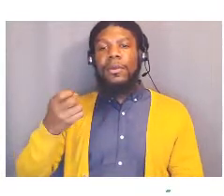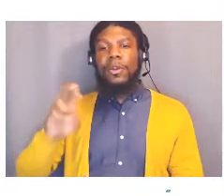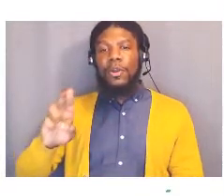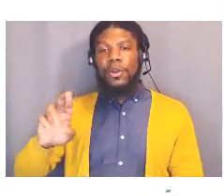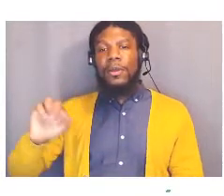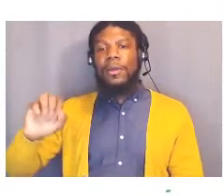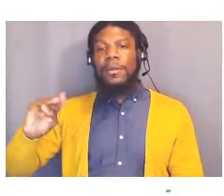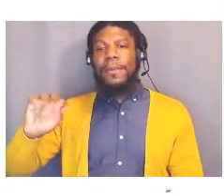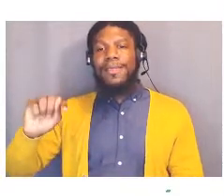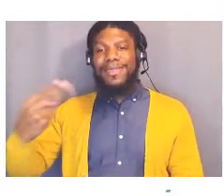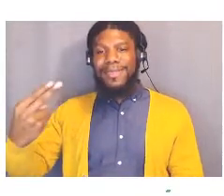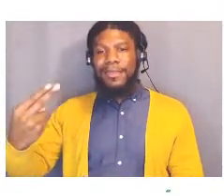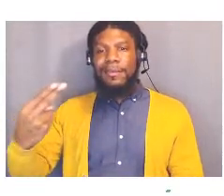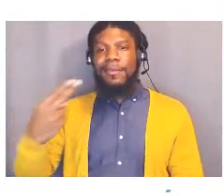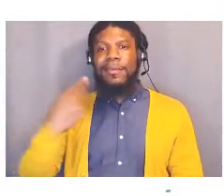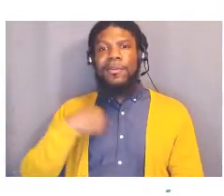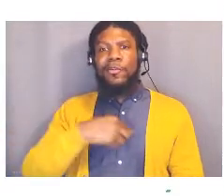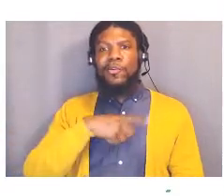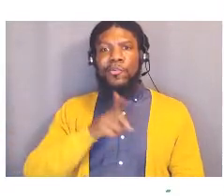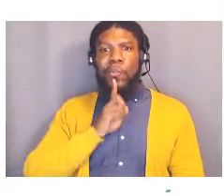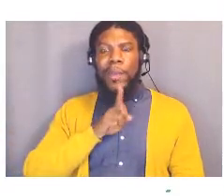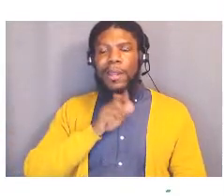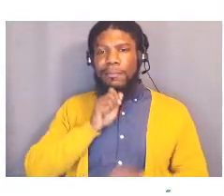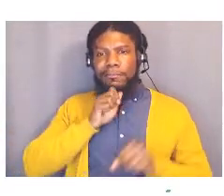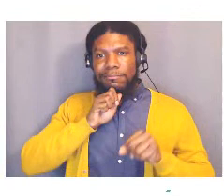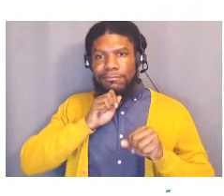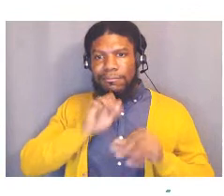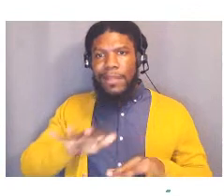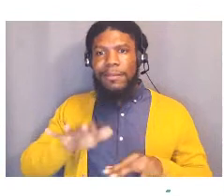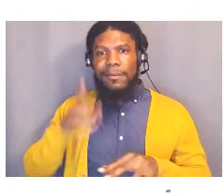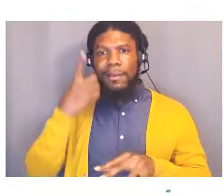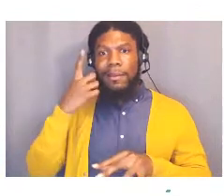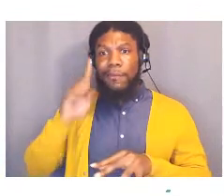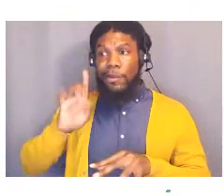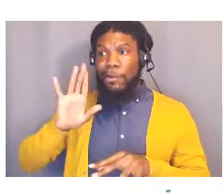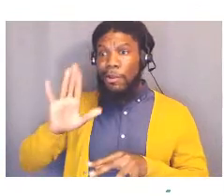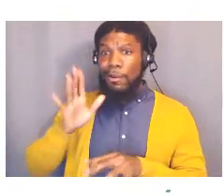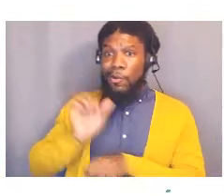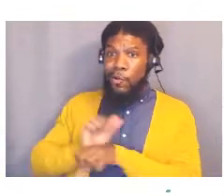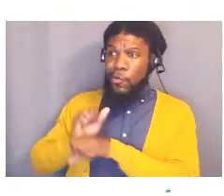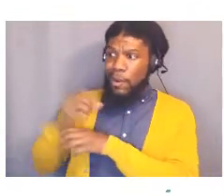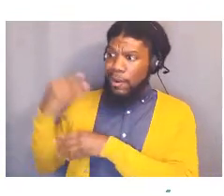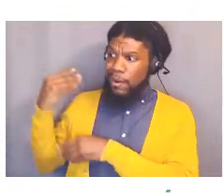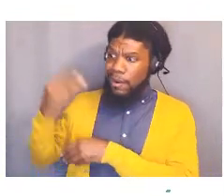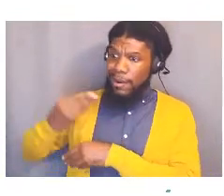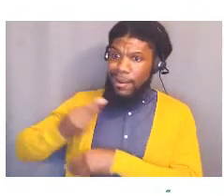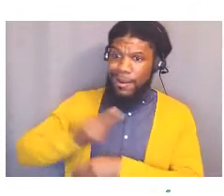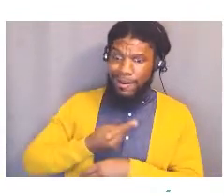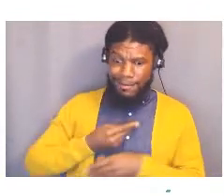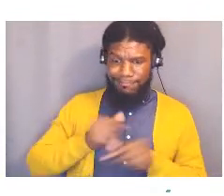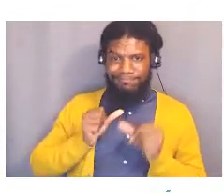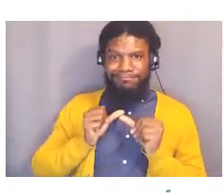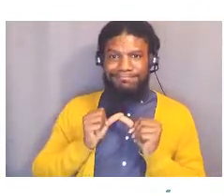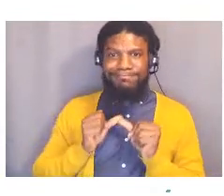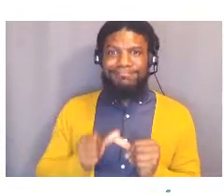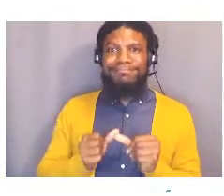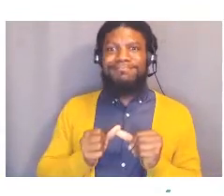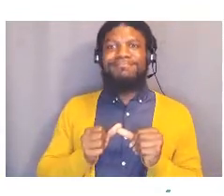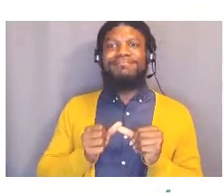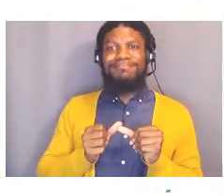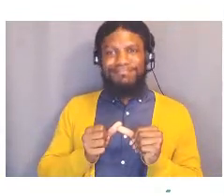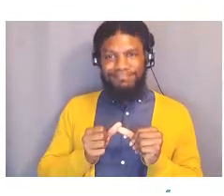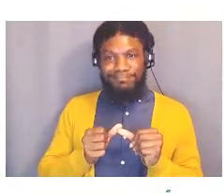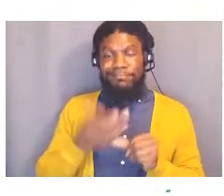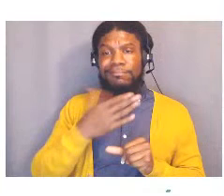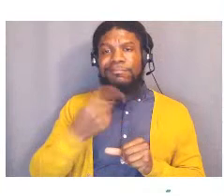We are blessed to be able to continue her legacy, and we know that one